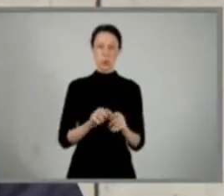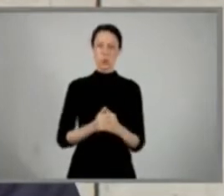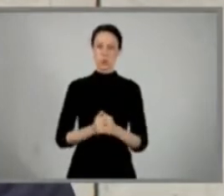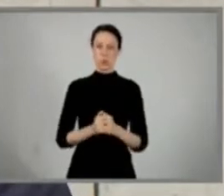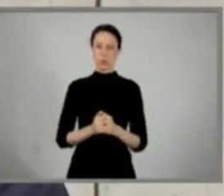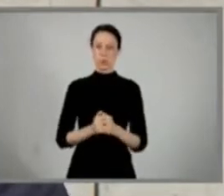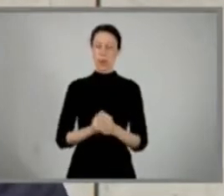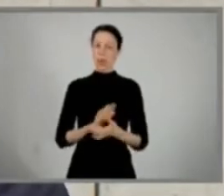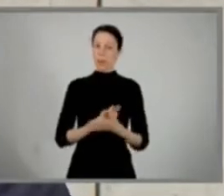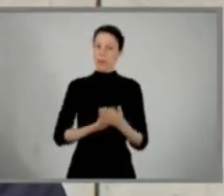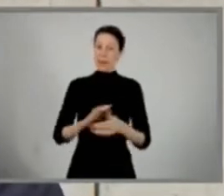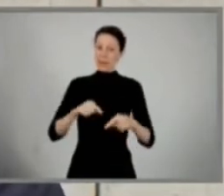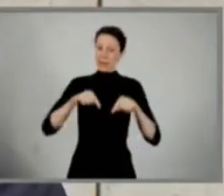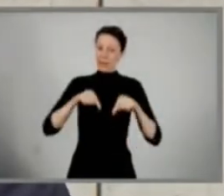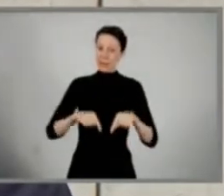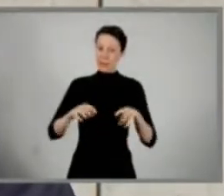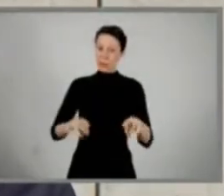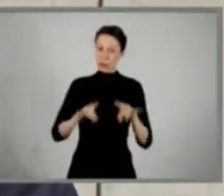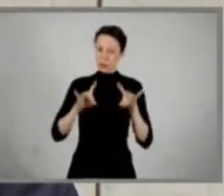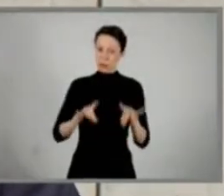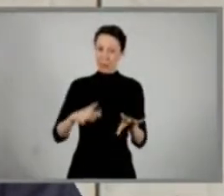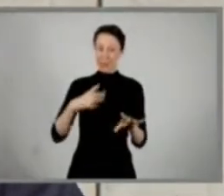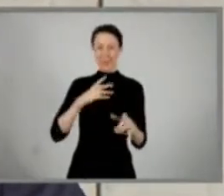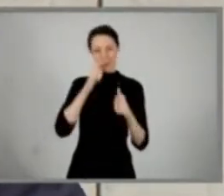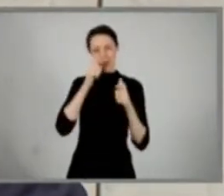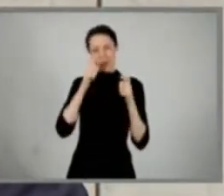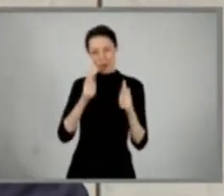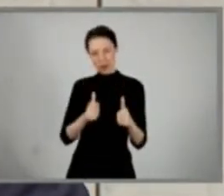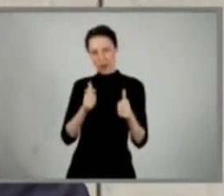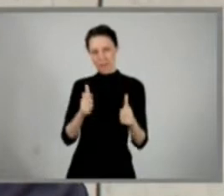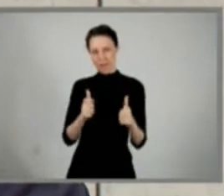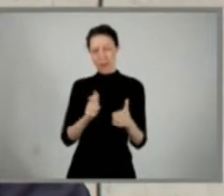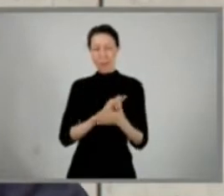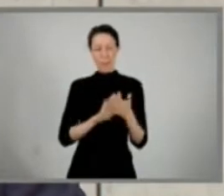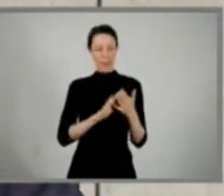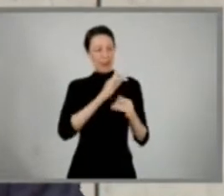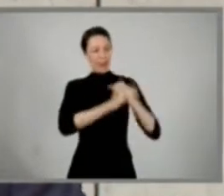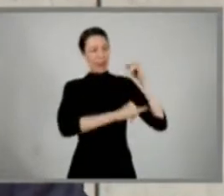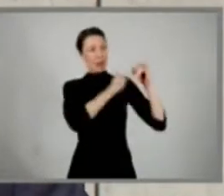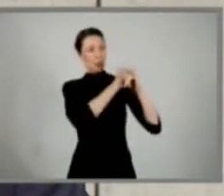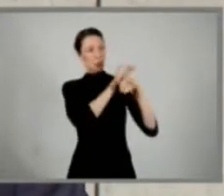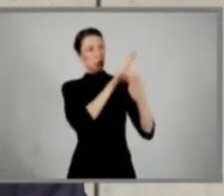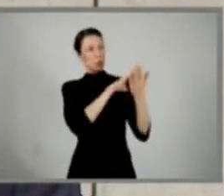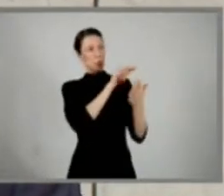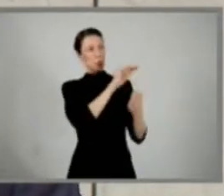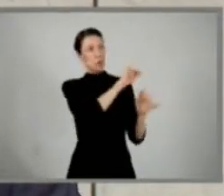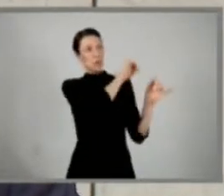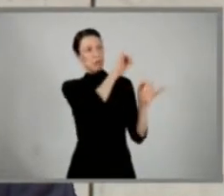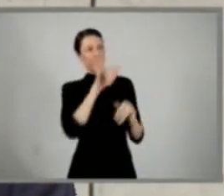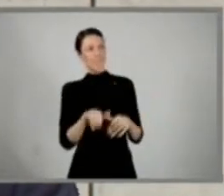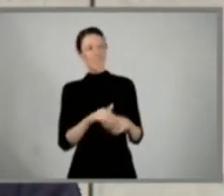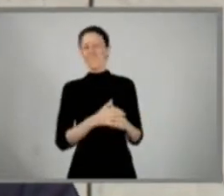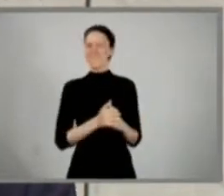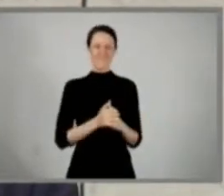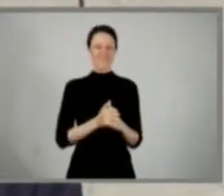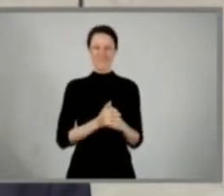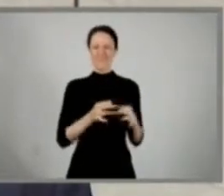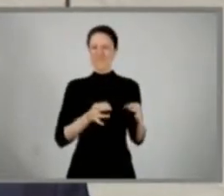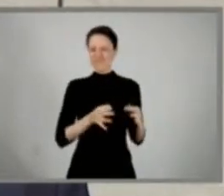delay any ability to be bringing international students to Australia soon. Because we must use every available place to